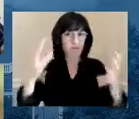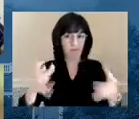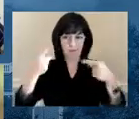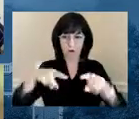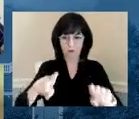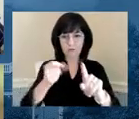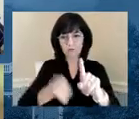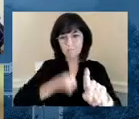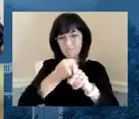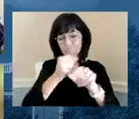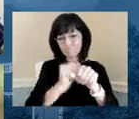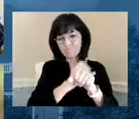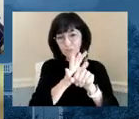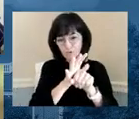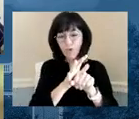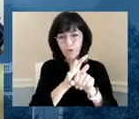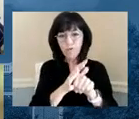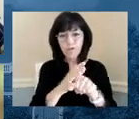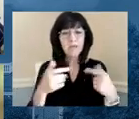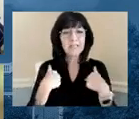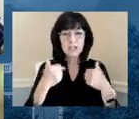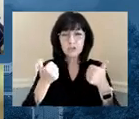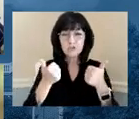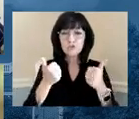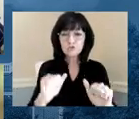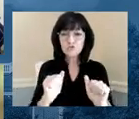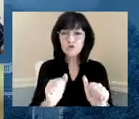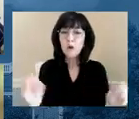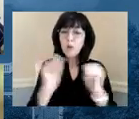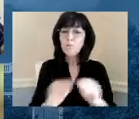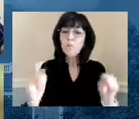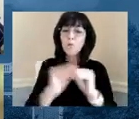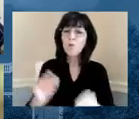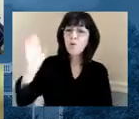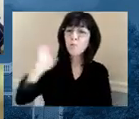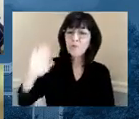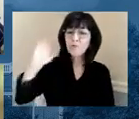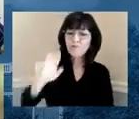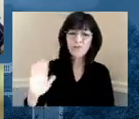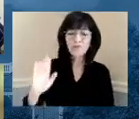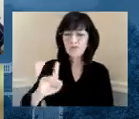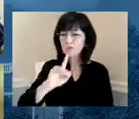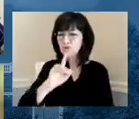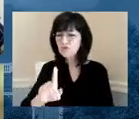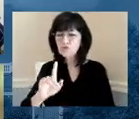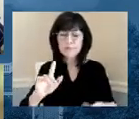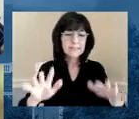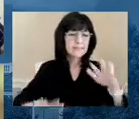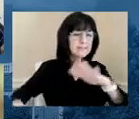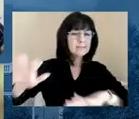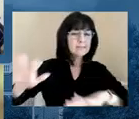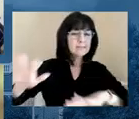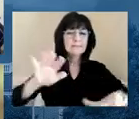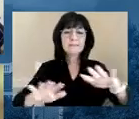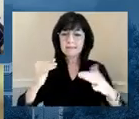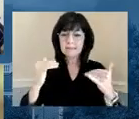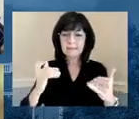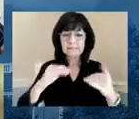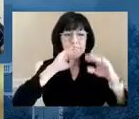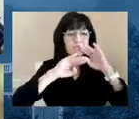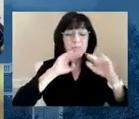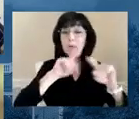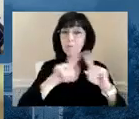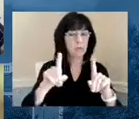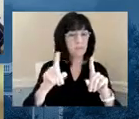And one of the things that we tried to do a lot more of before, but really came to the fore over the last 15 months is